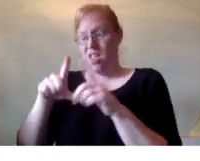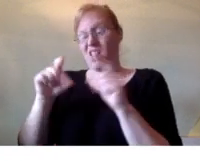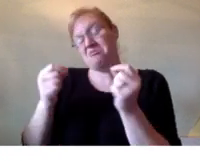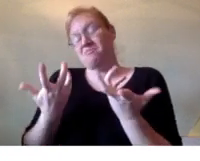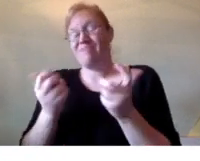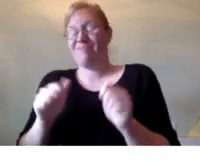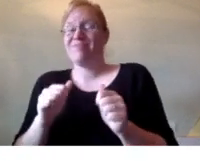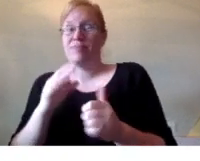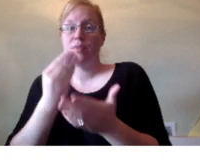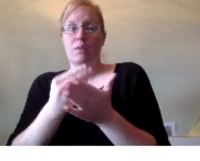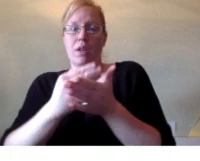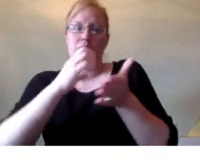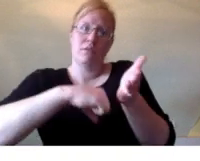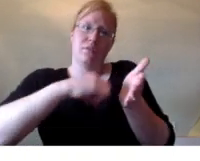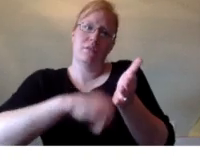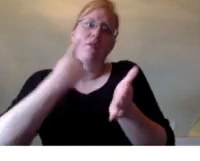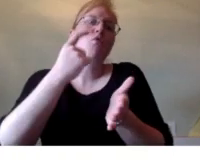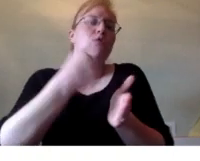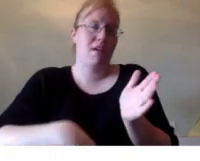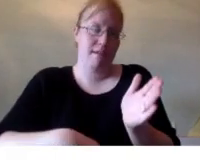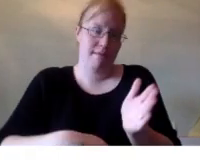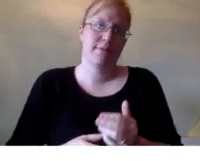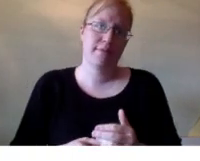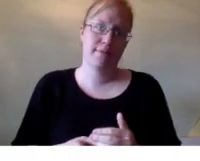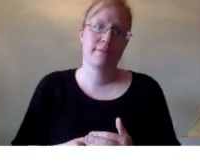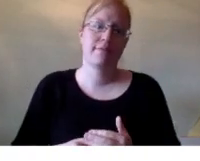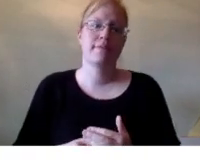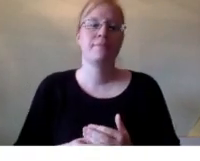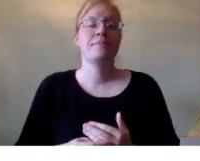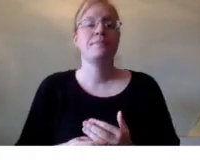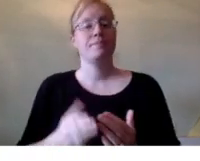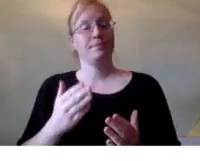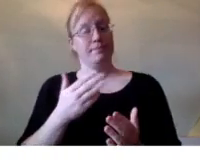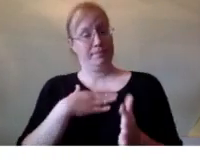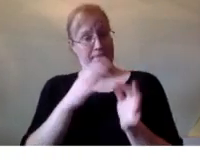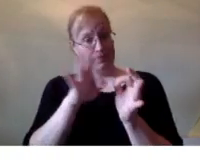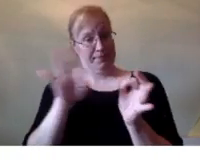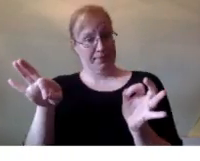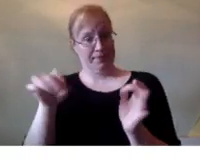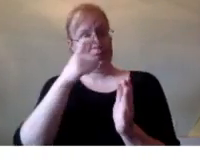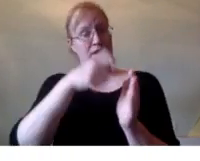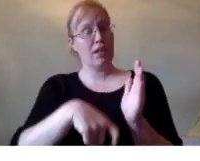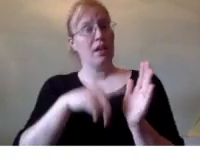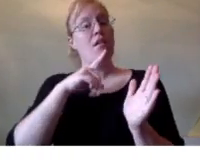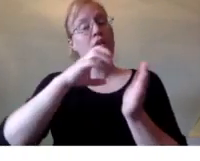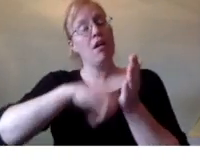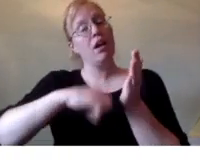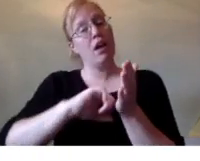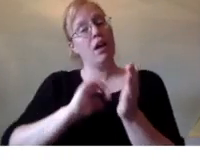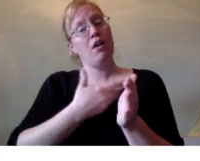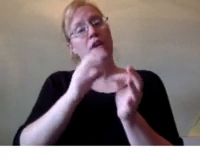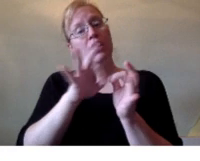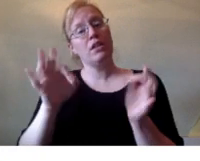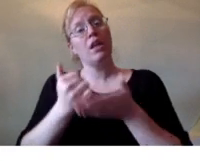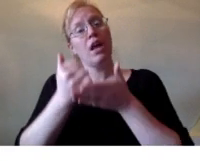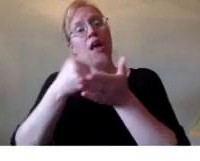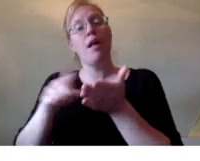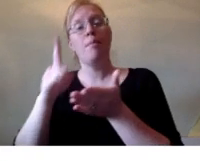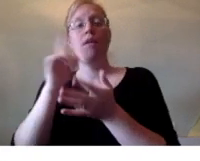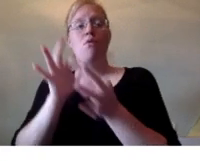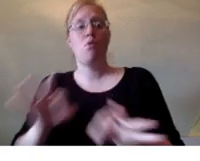there's going to be money taken out for taxes. Okay, so my sentence is, taxes are taken out of our paycheck to help pay